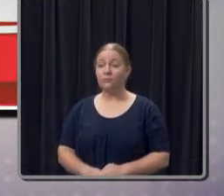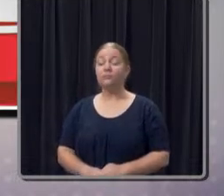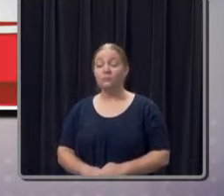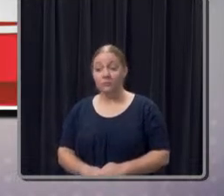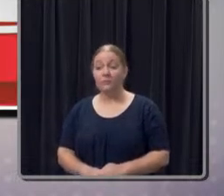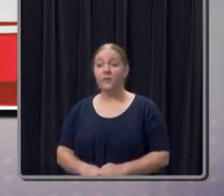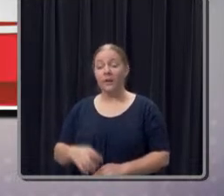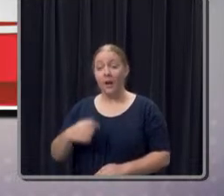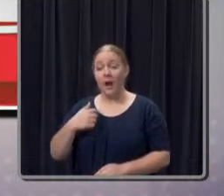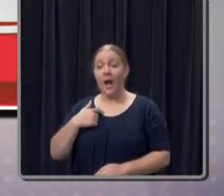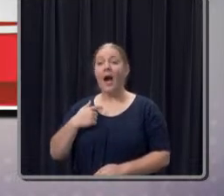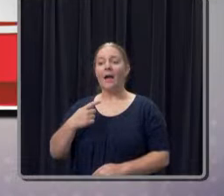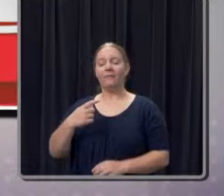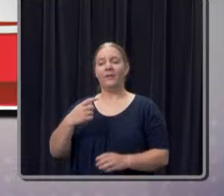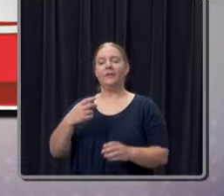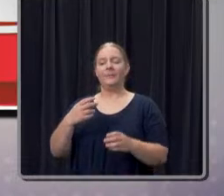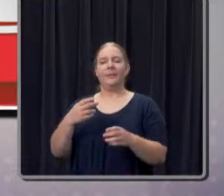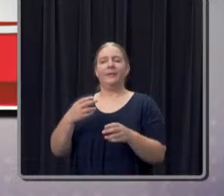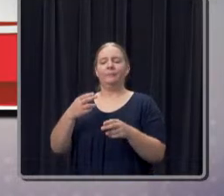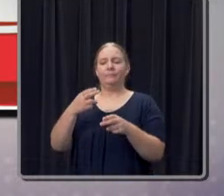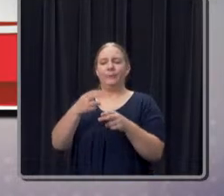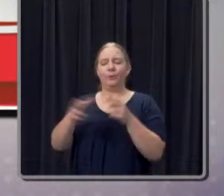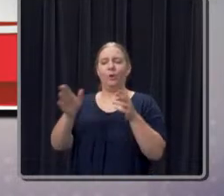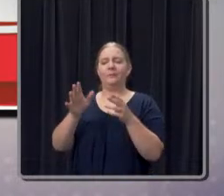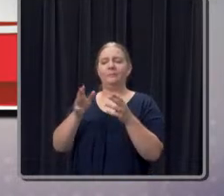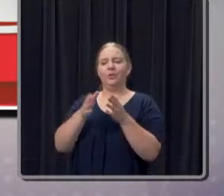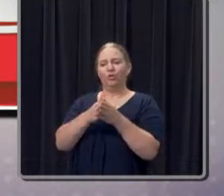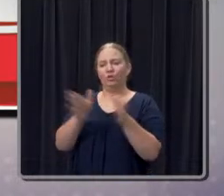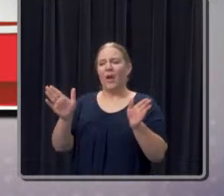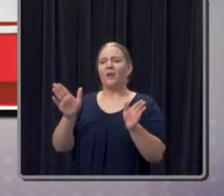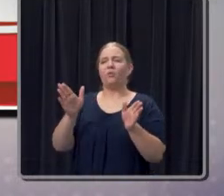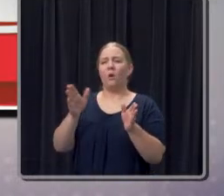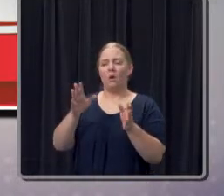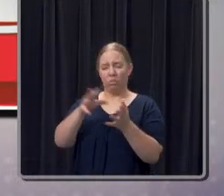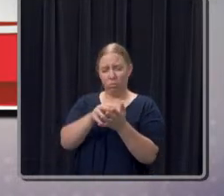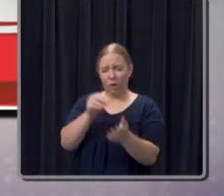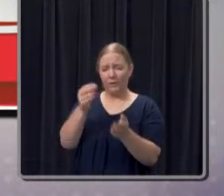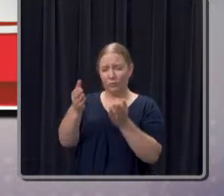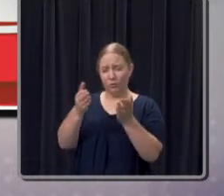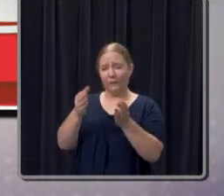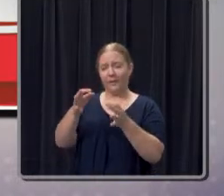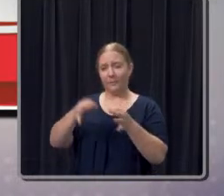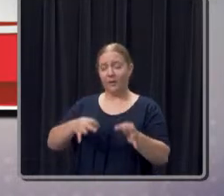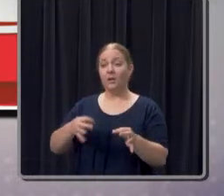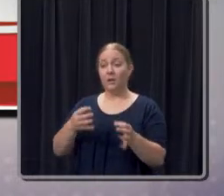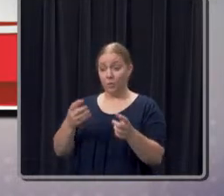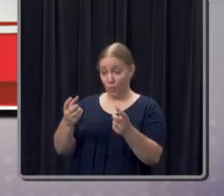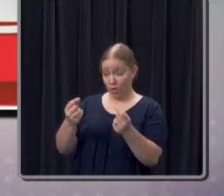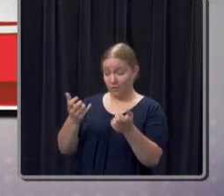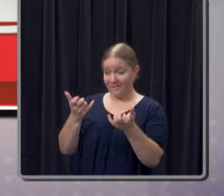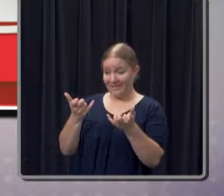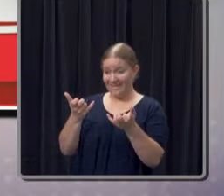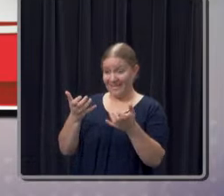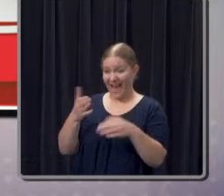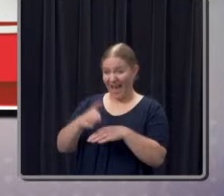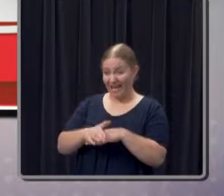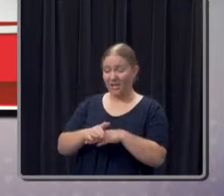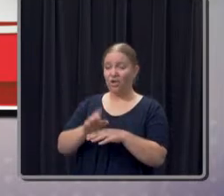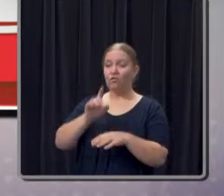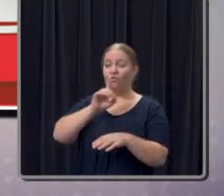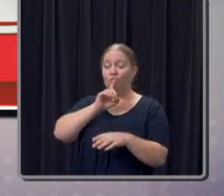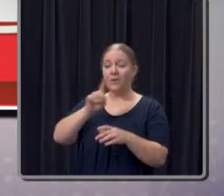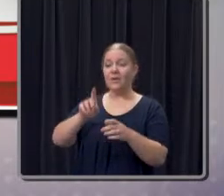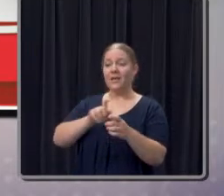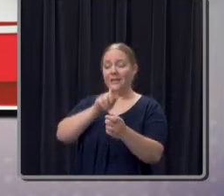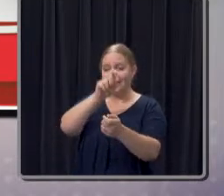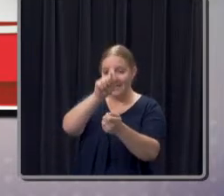While I've given you just a general overview of Learning Services, what we did want to do tonight is drill down on